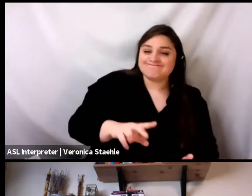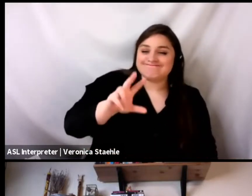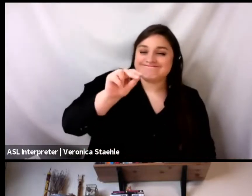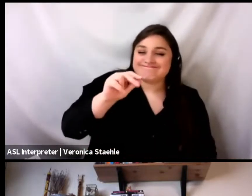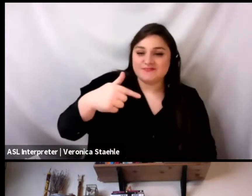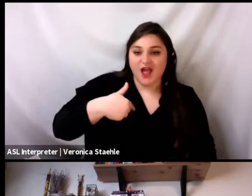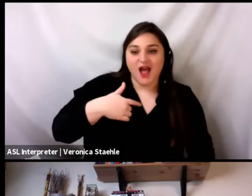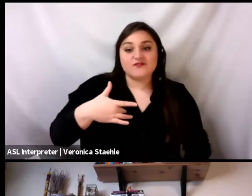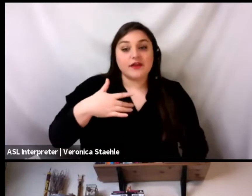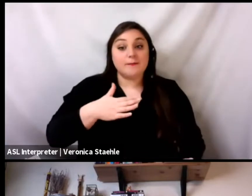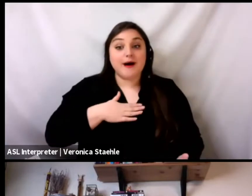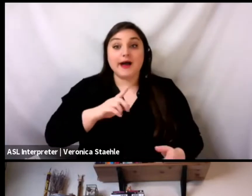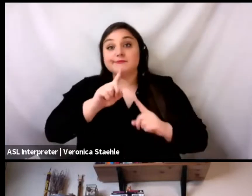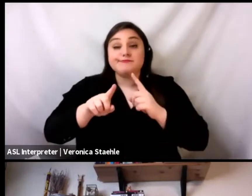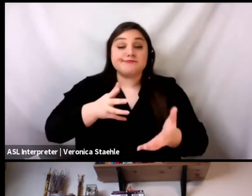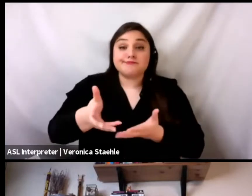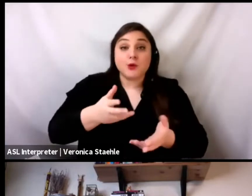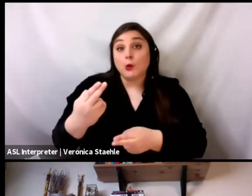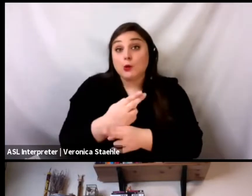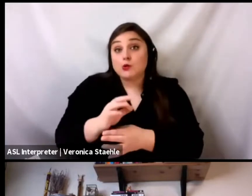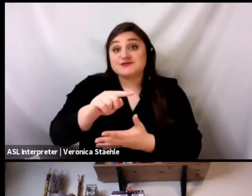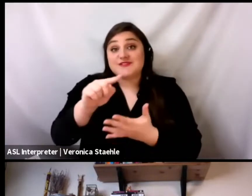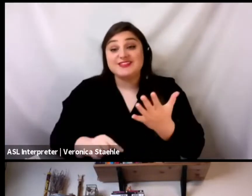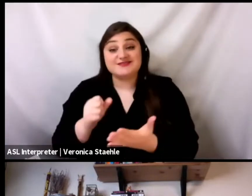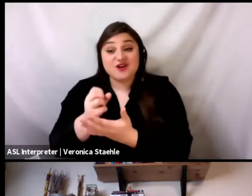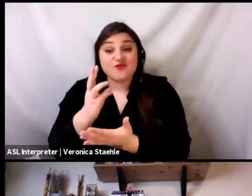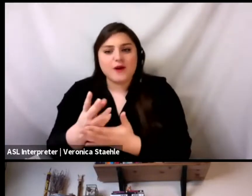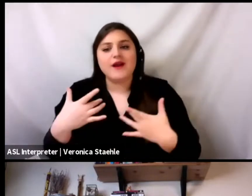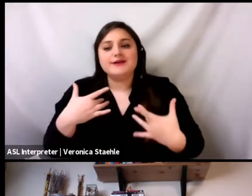other places though. So I can just start there.